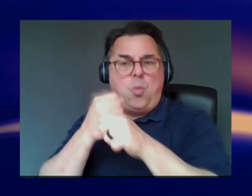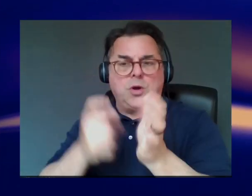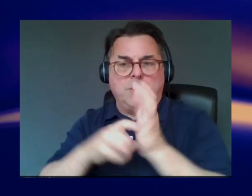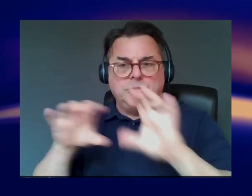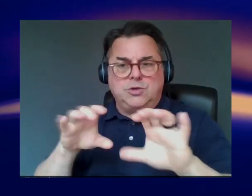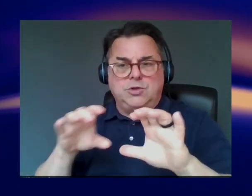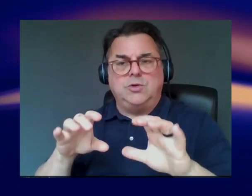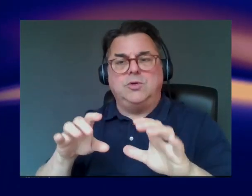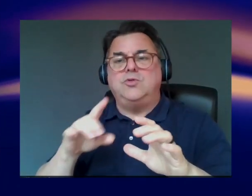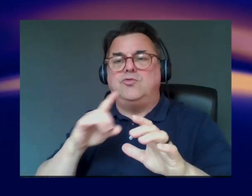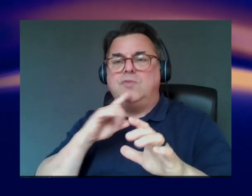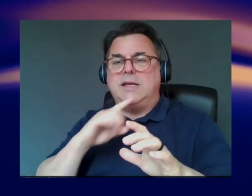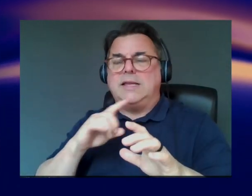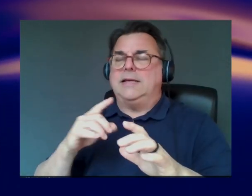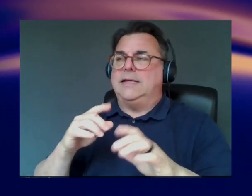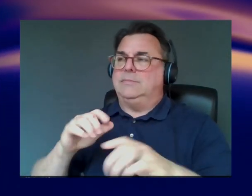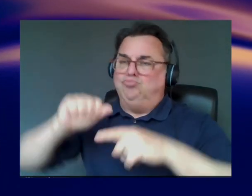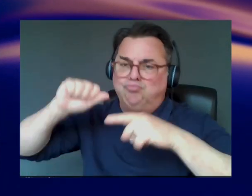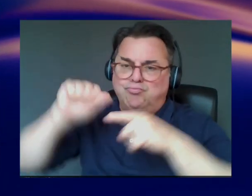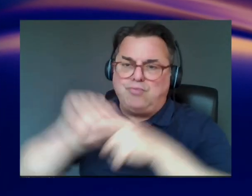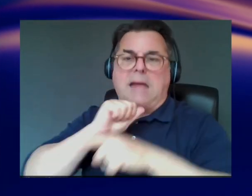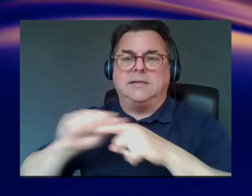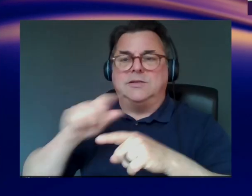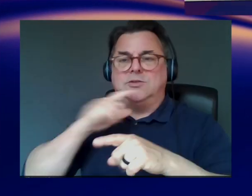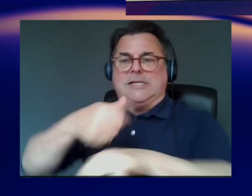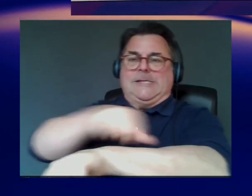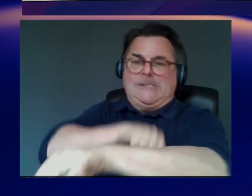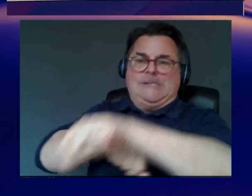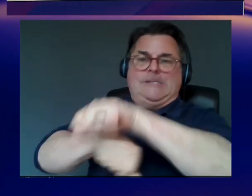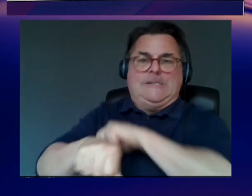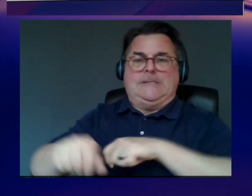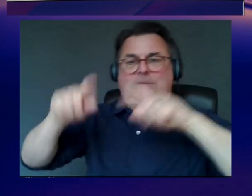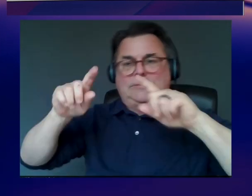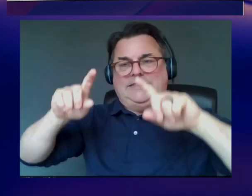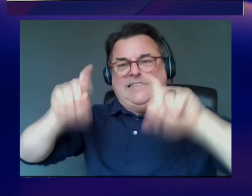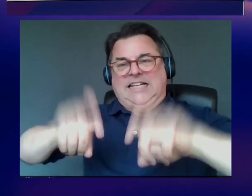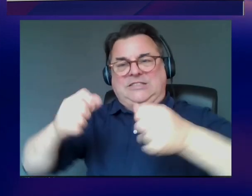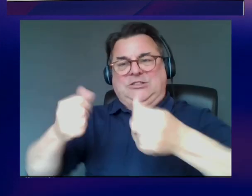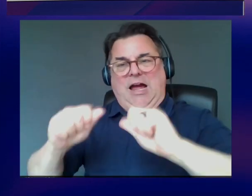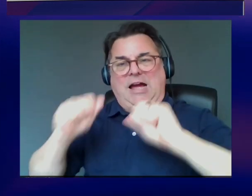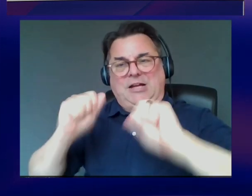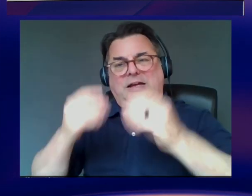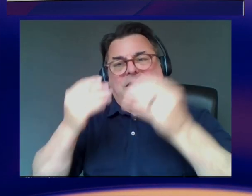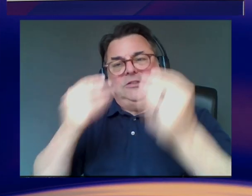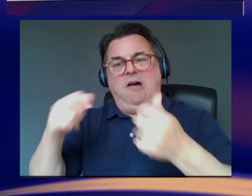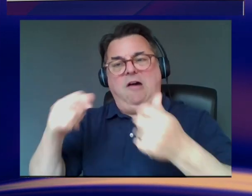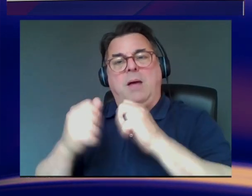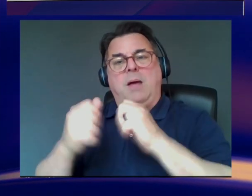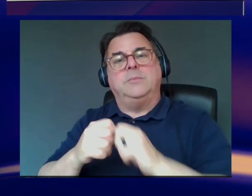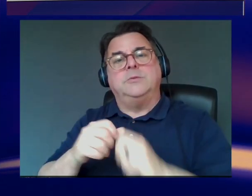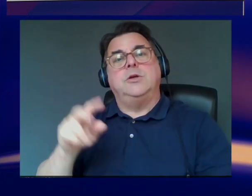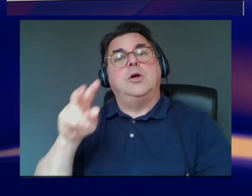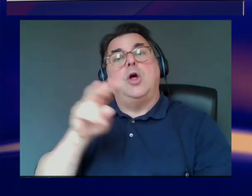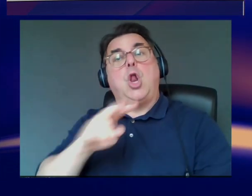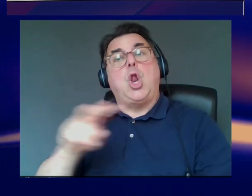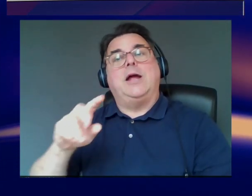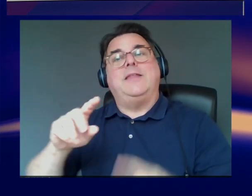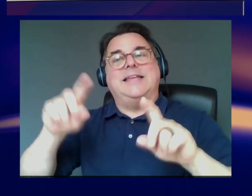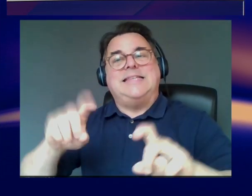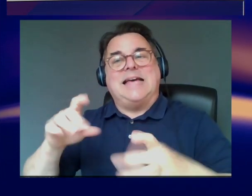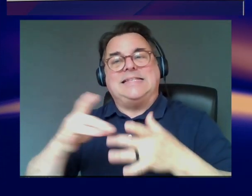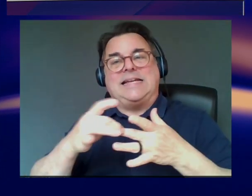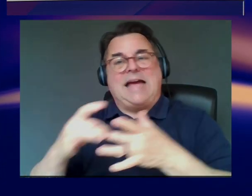Okay. So tell me a little bit about the certification. So like, Yeah. so that's what I was wondering too. is it just like, okay, I just watch these videos and then I'm all set